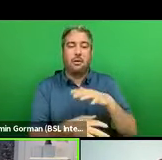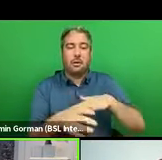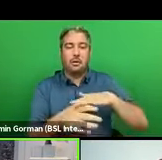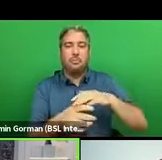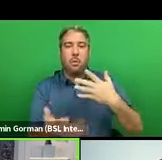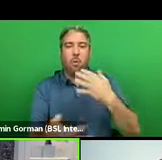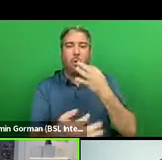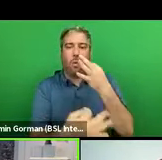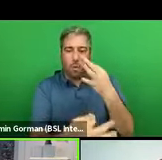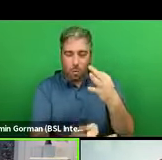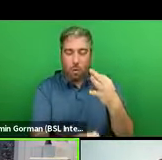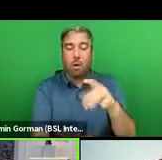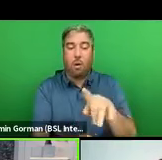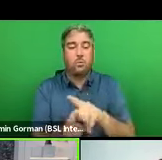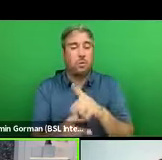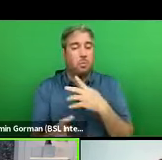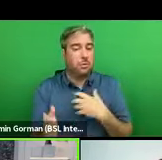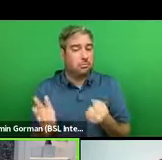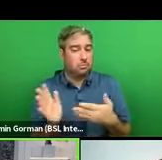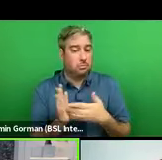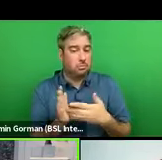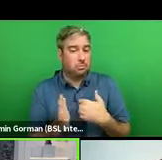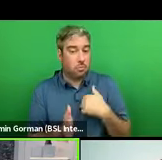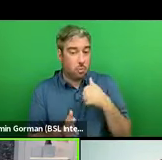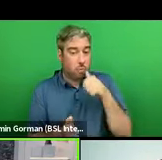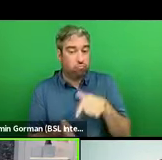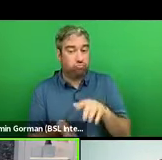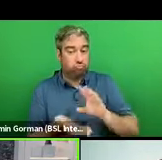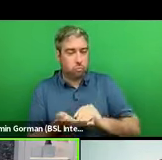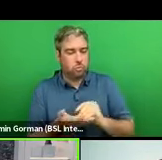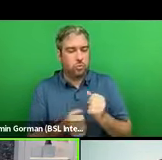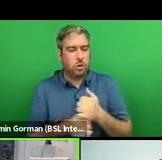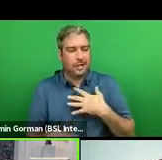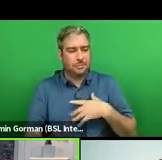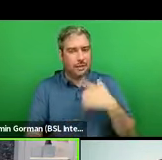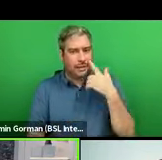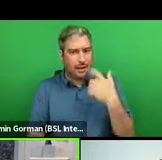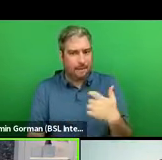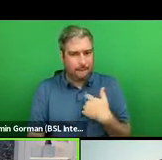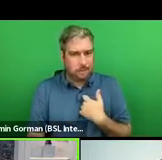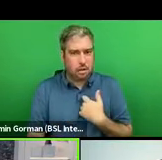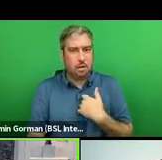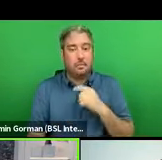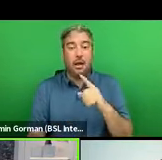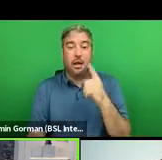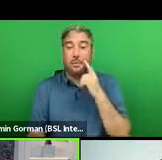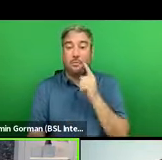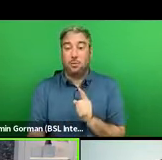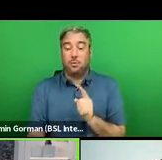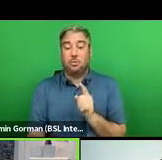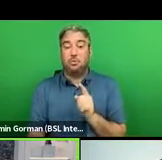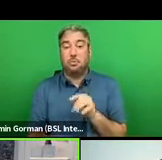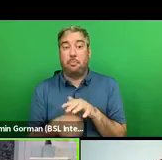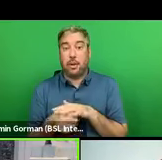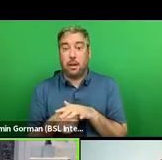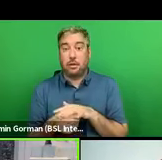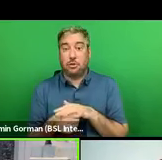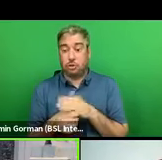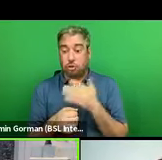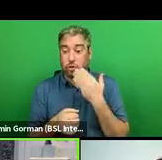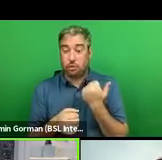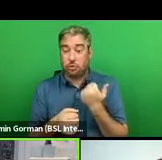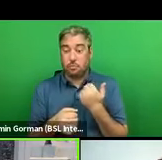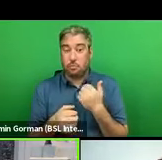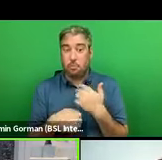but, you know, perhaps, you know, if you think about places that are not just poor and neglected, but are going to be vulnerable because, I don't know, they're going to be